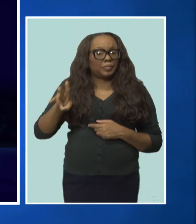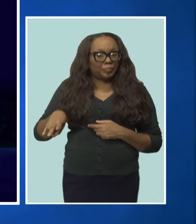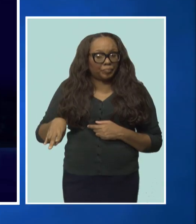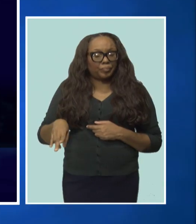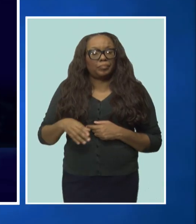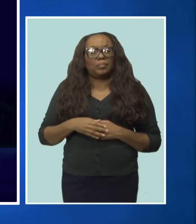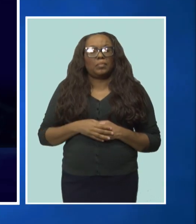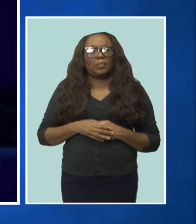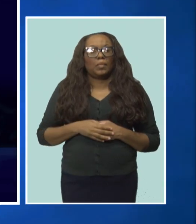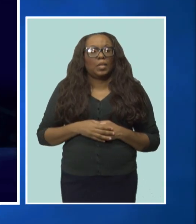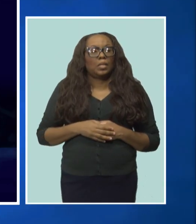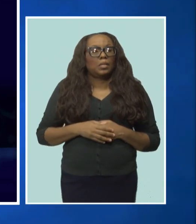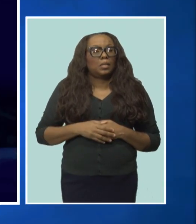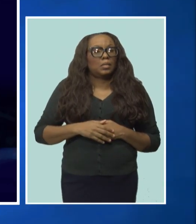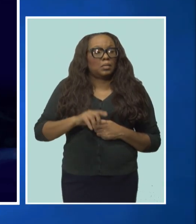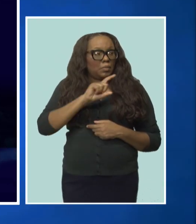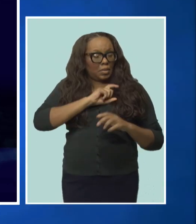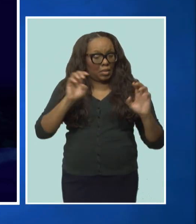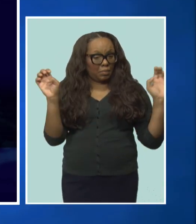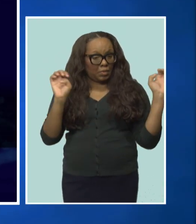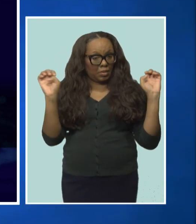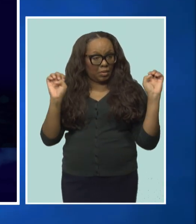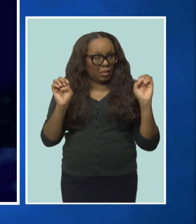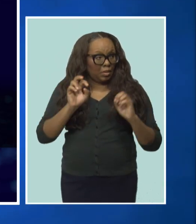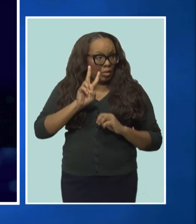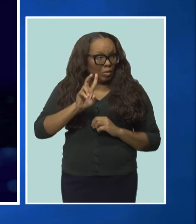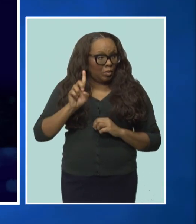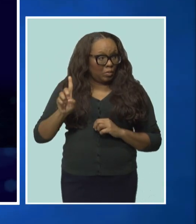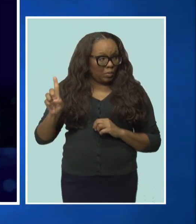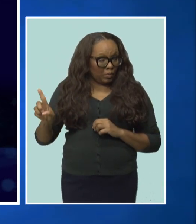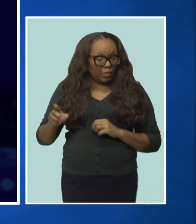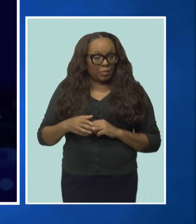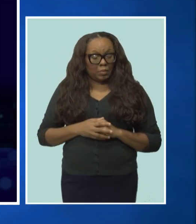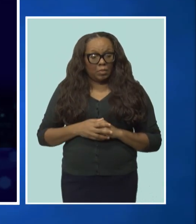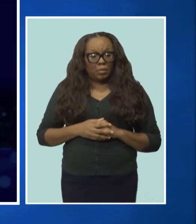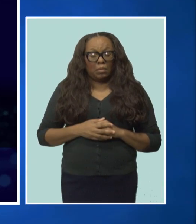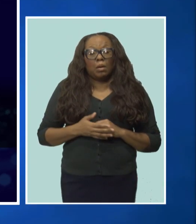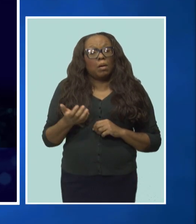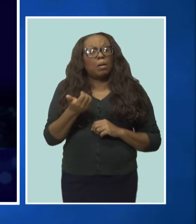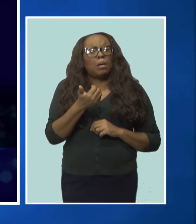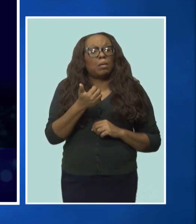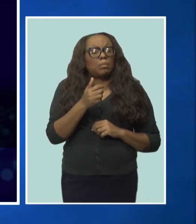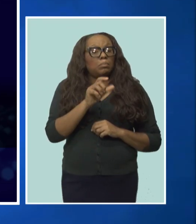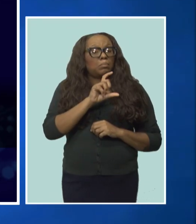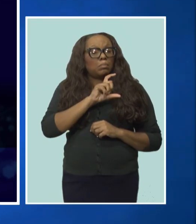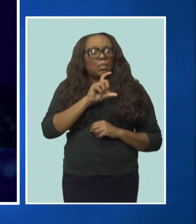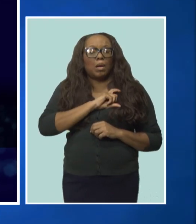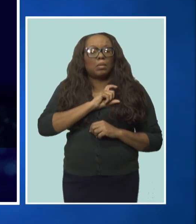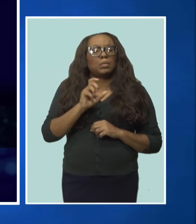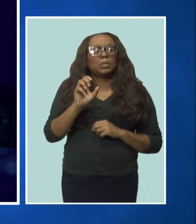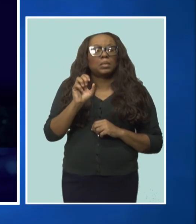1-800-8477, Police Emergency at 211, or District B Police Station at